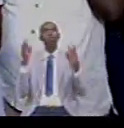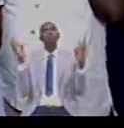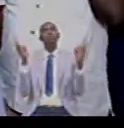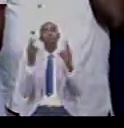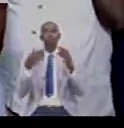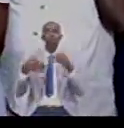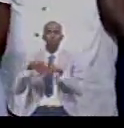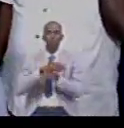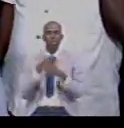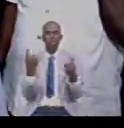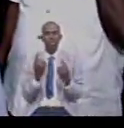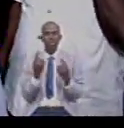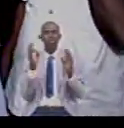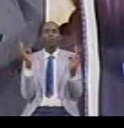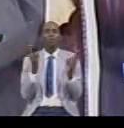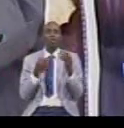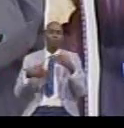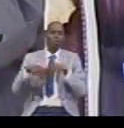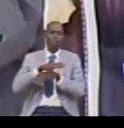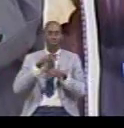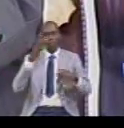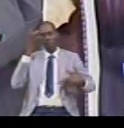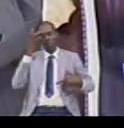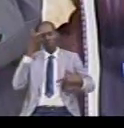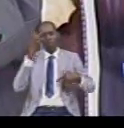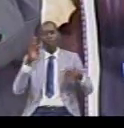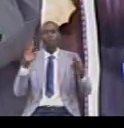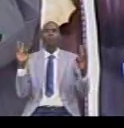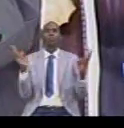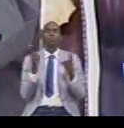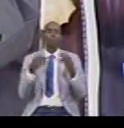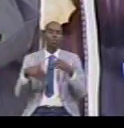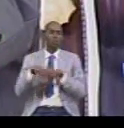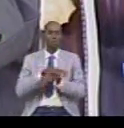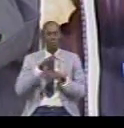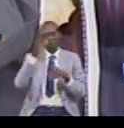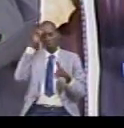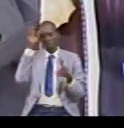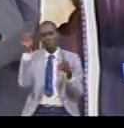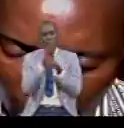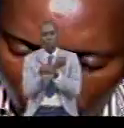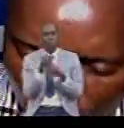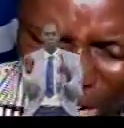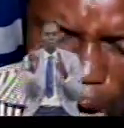over sickness. Victory over satanic attack.